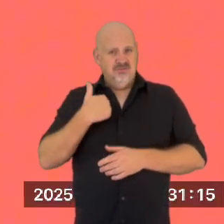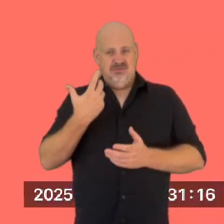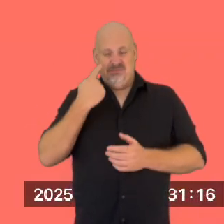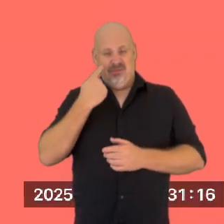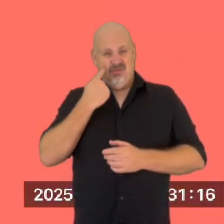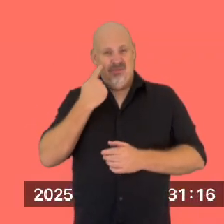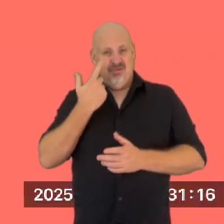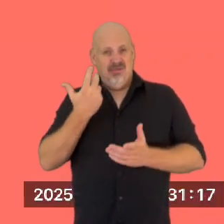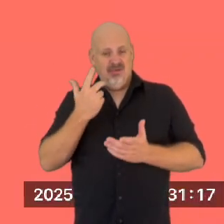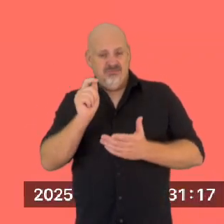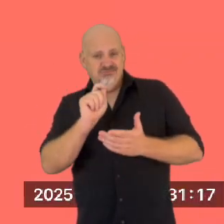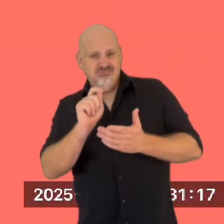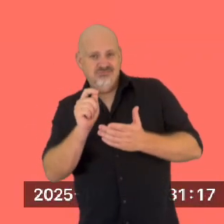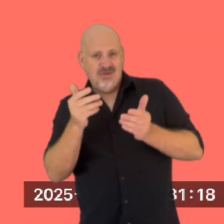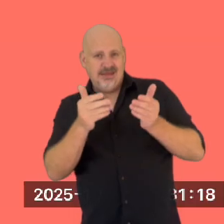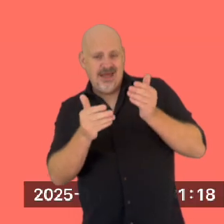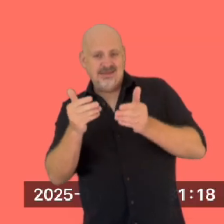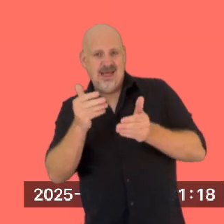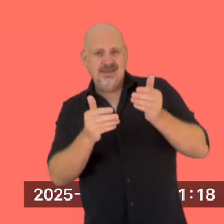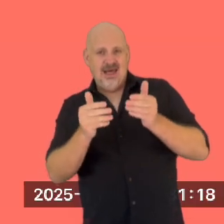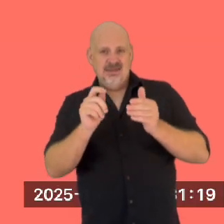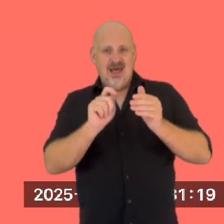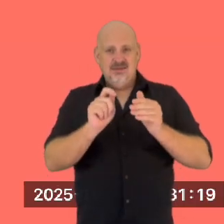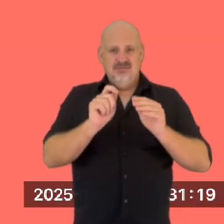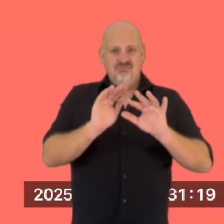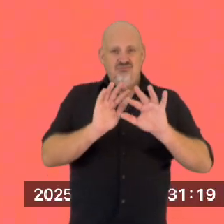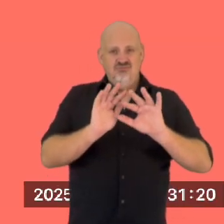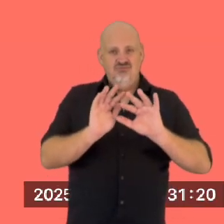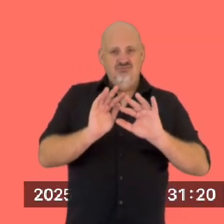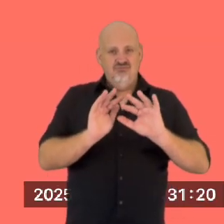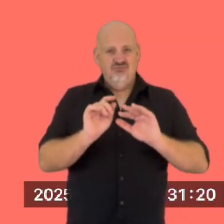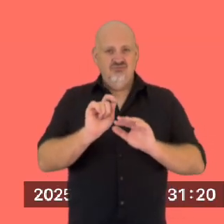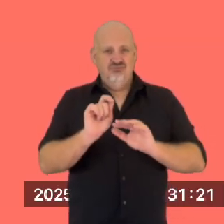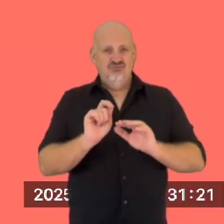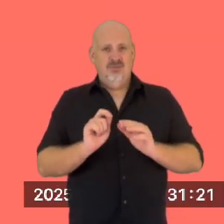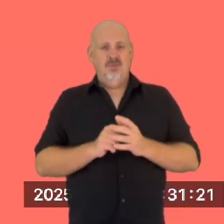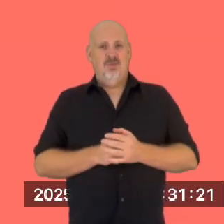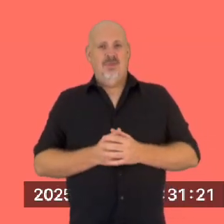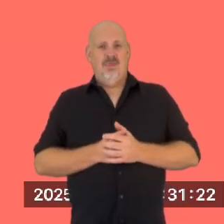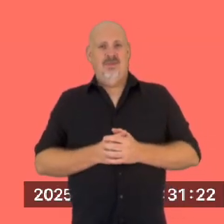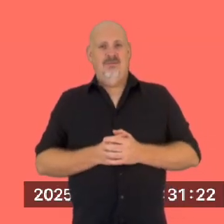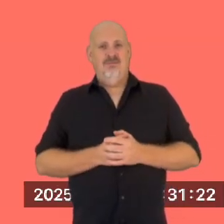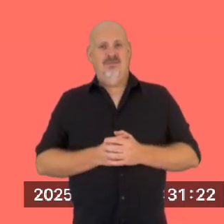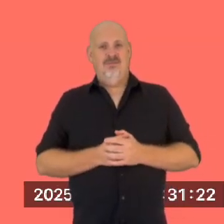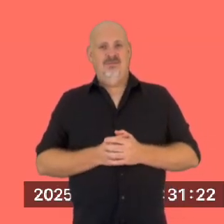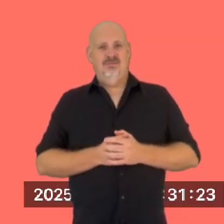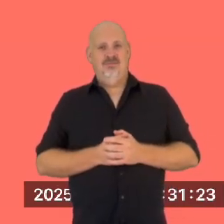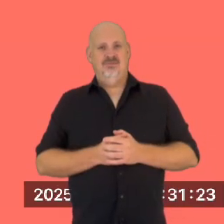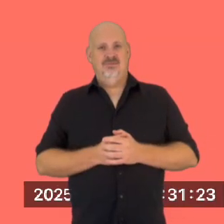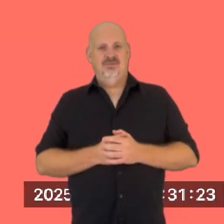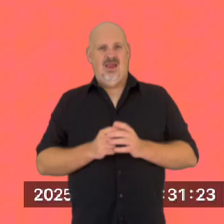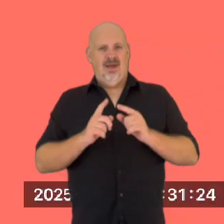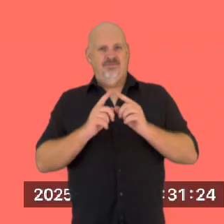before, it's quite simple in the adding of